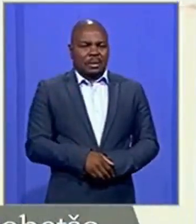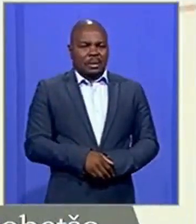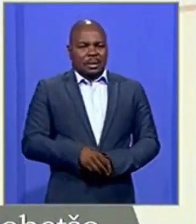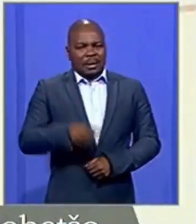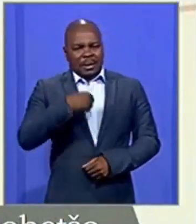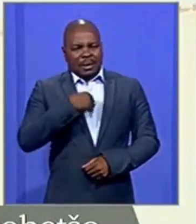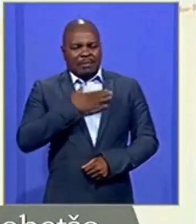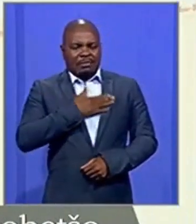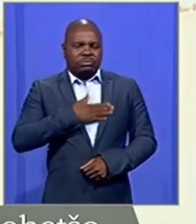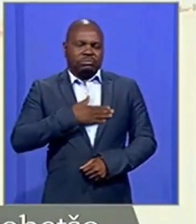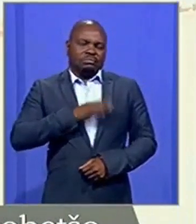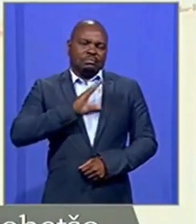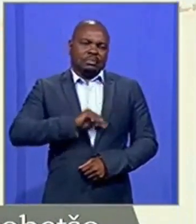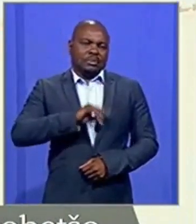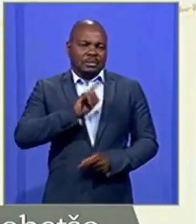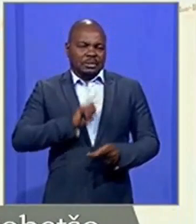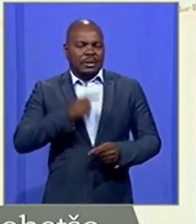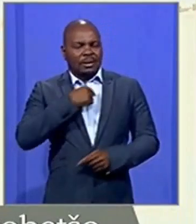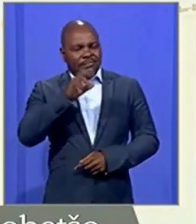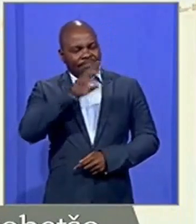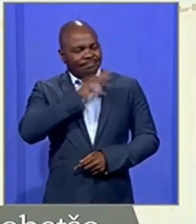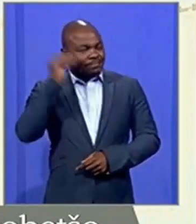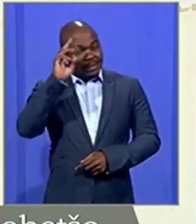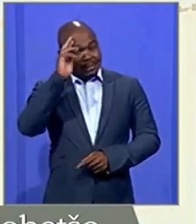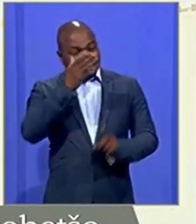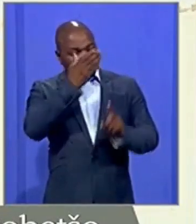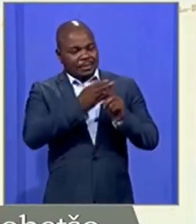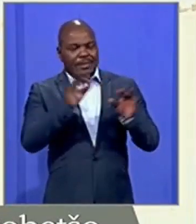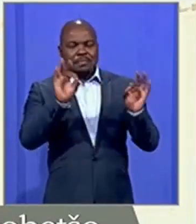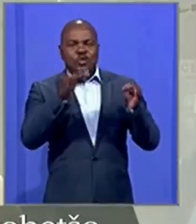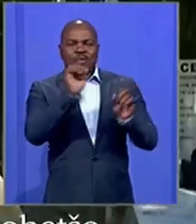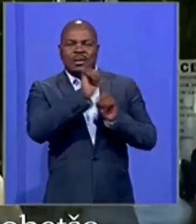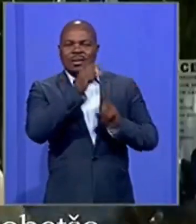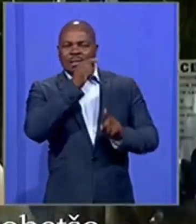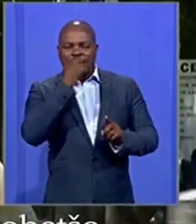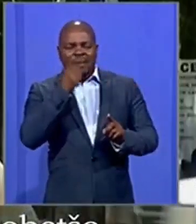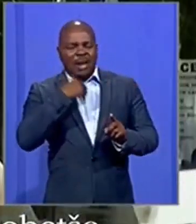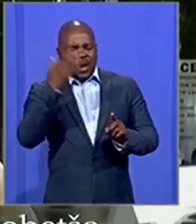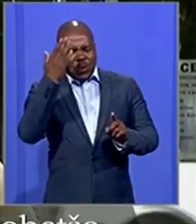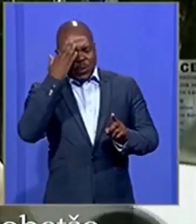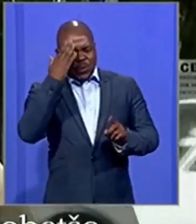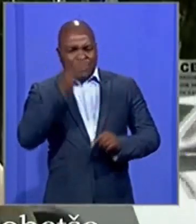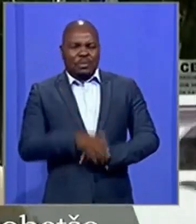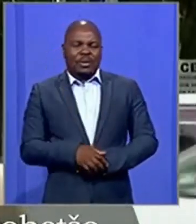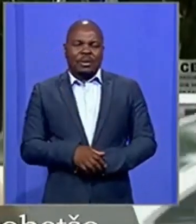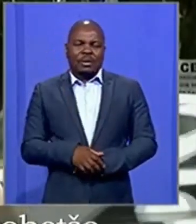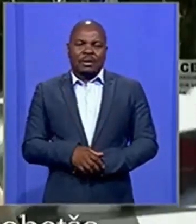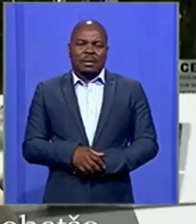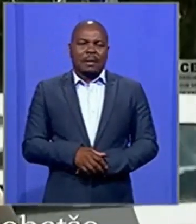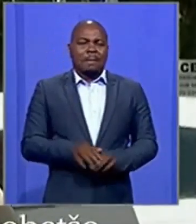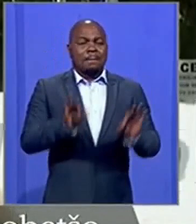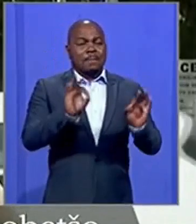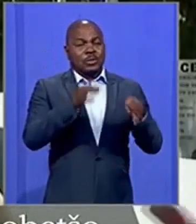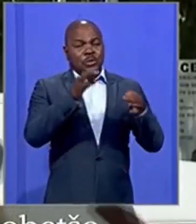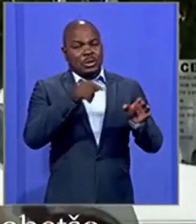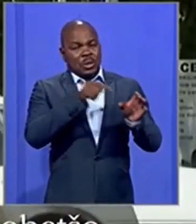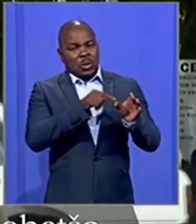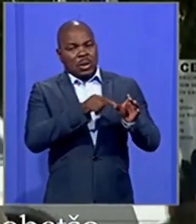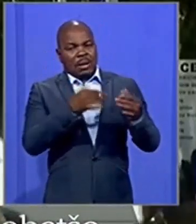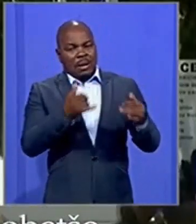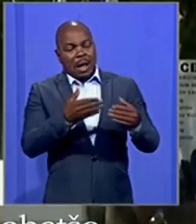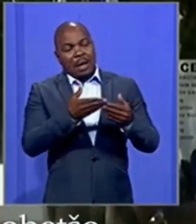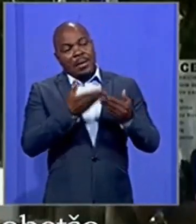ditokollong ene ke mo gopola ka pina ga ge ne ke rata ke petso bonagala mo industry ya music since wela se